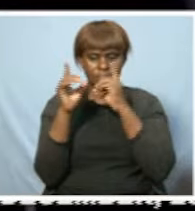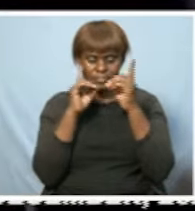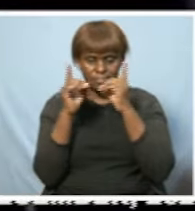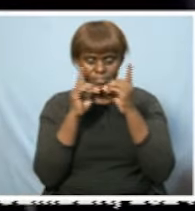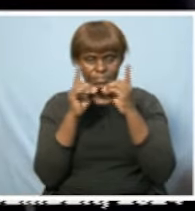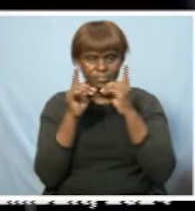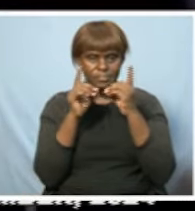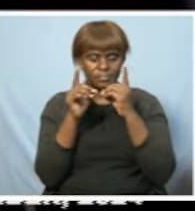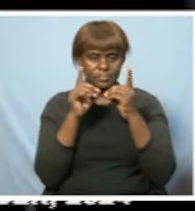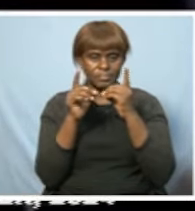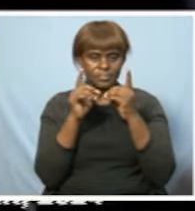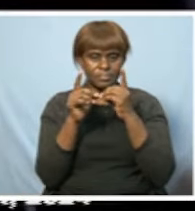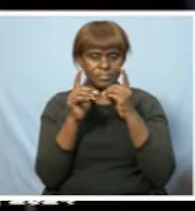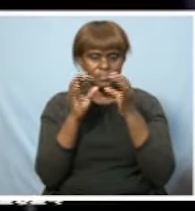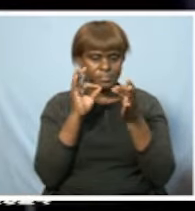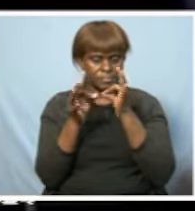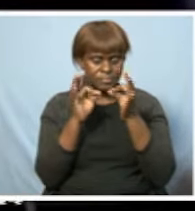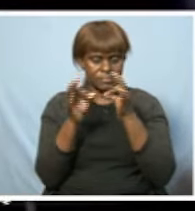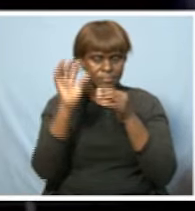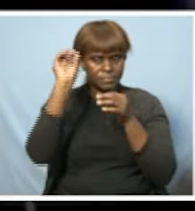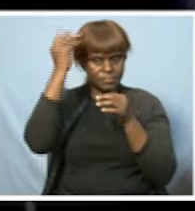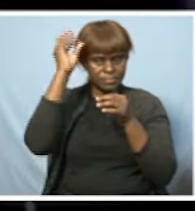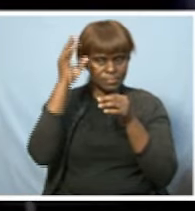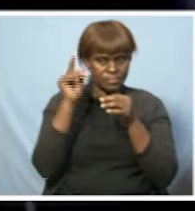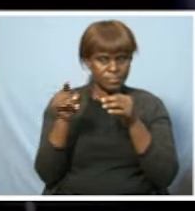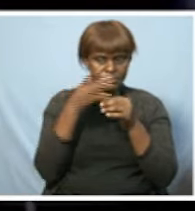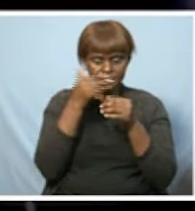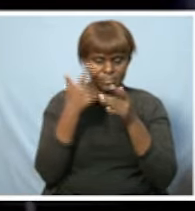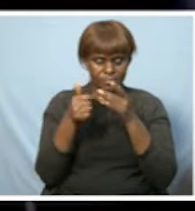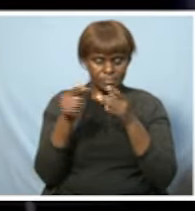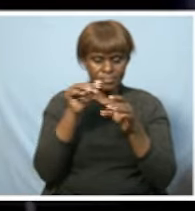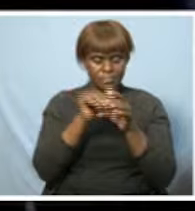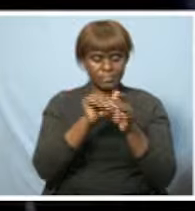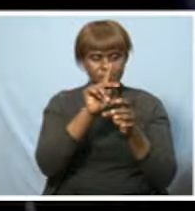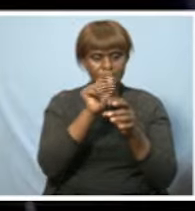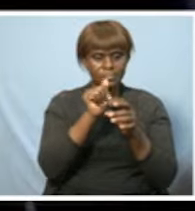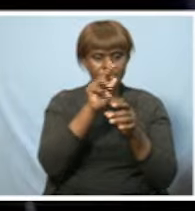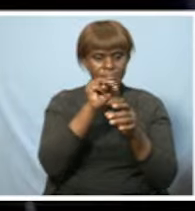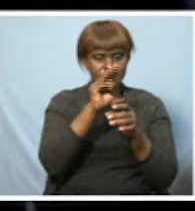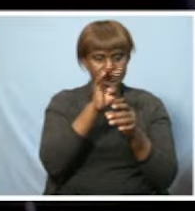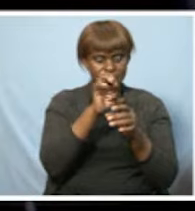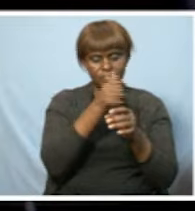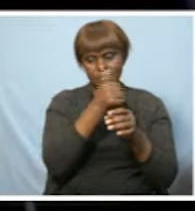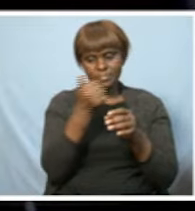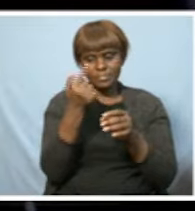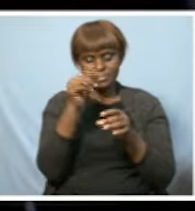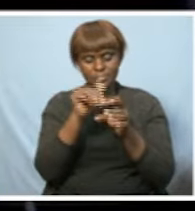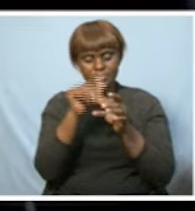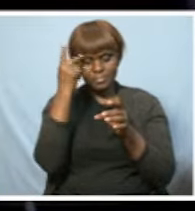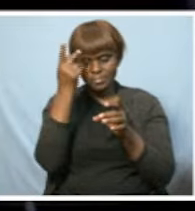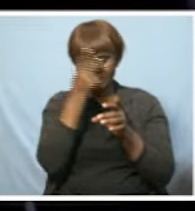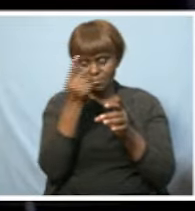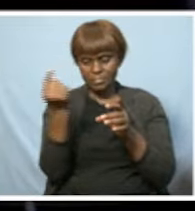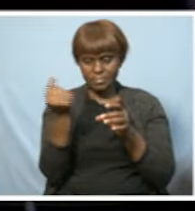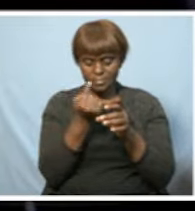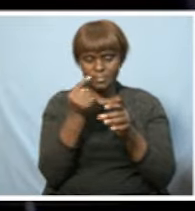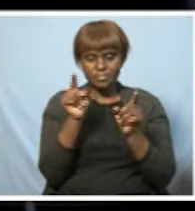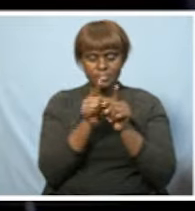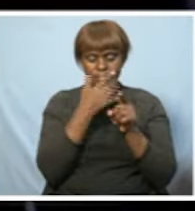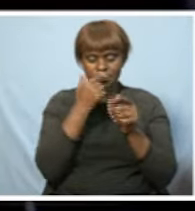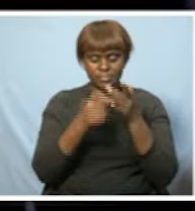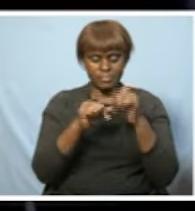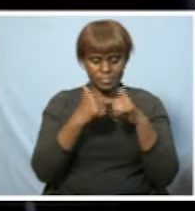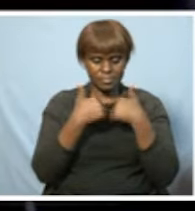we desire is that that ambulance should be in Kaumbwe, and the other one in PETAUKE Central should come in, and we should have more